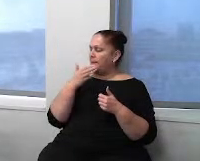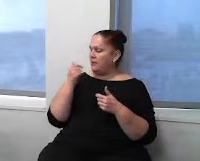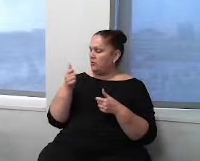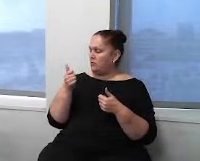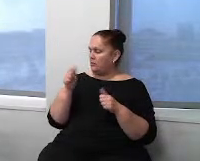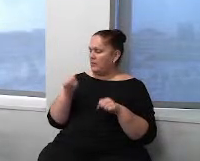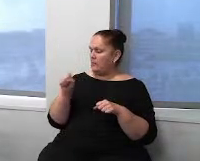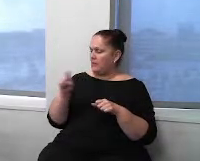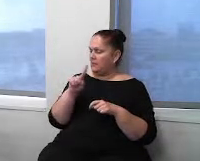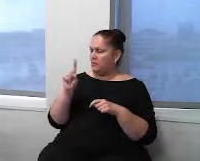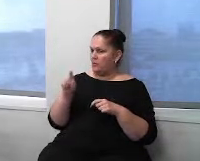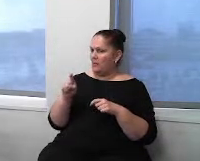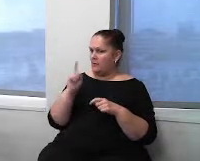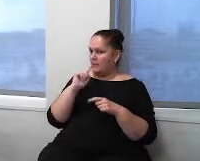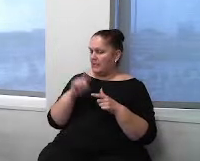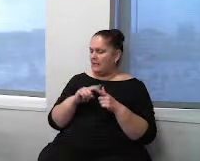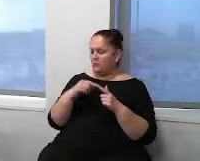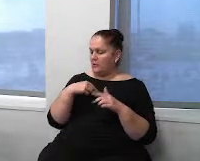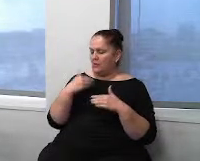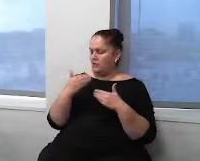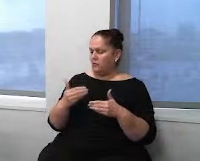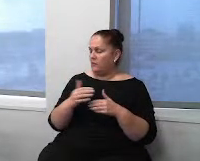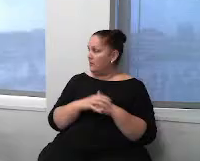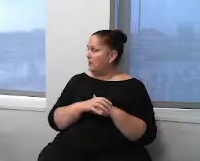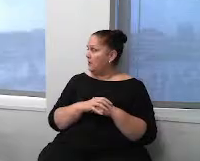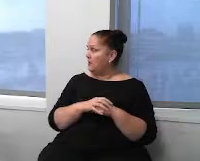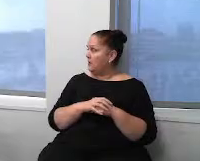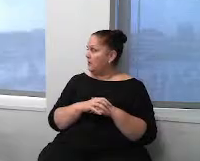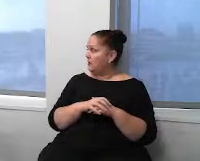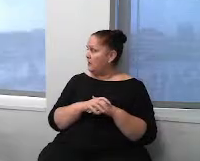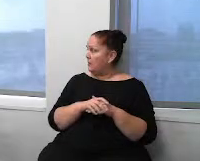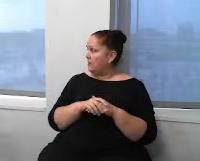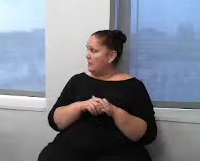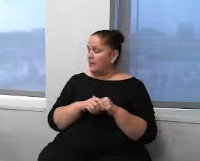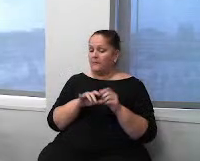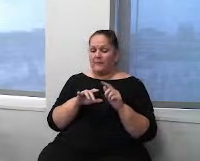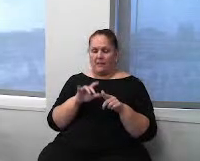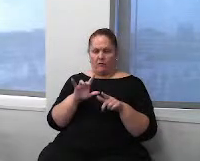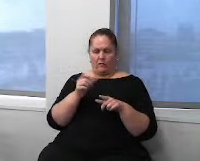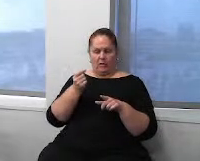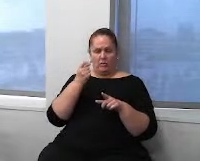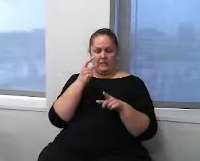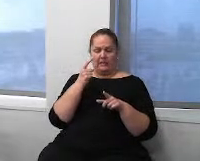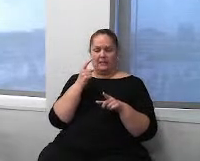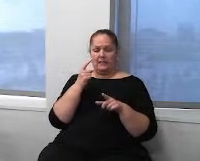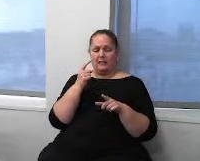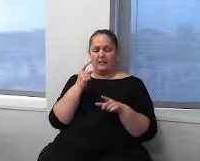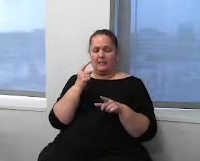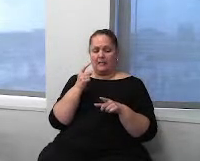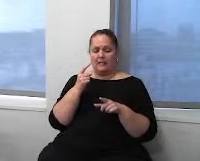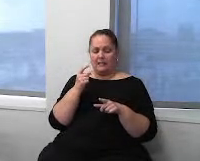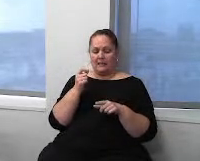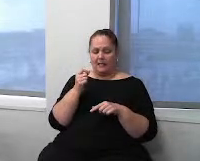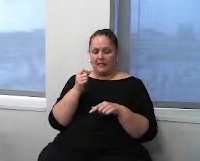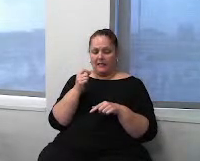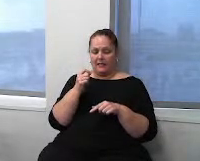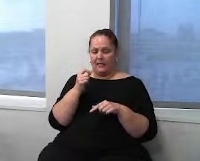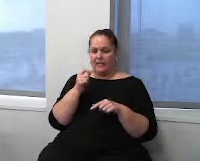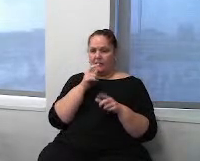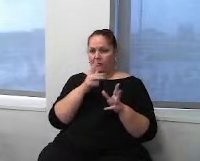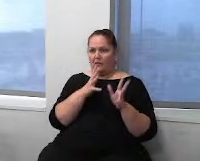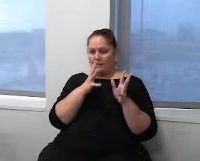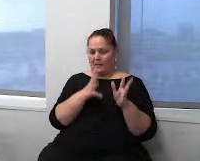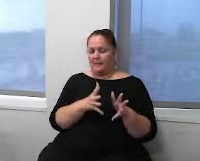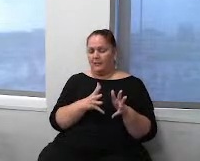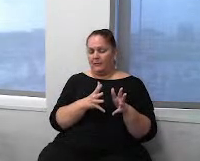do the best you can with this question, because then we're going to move on. Totally Okay. understand. The